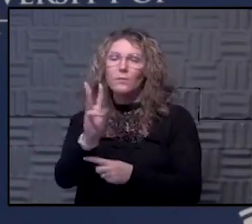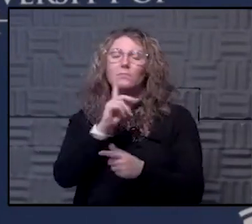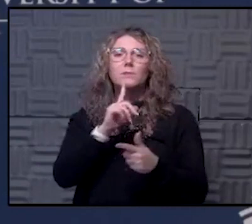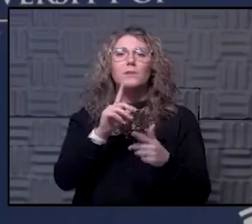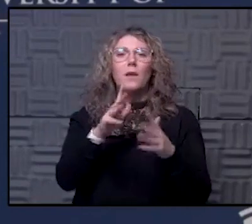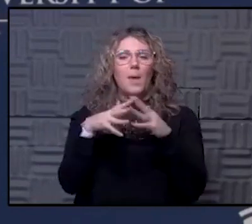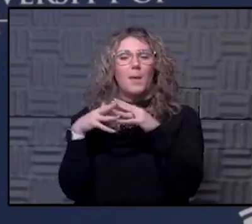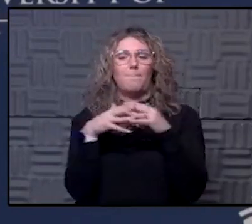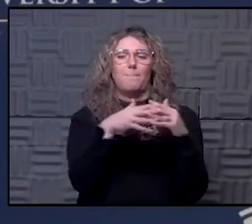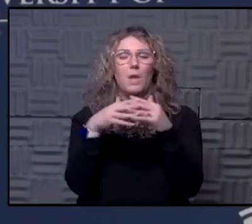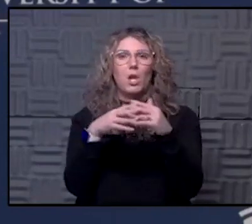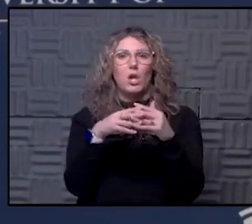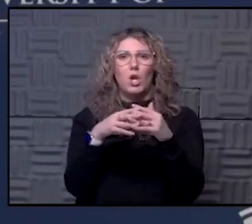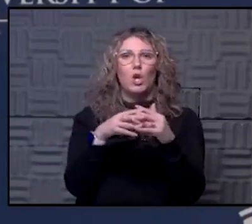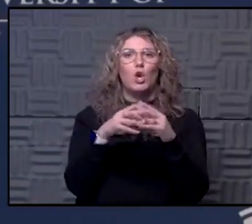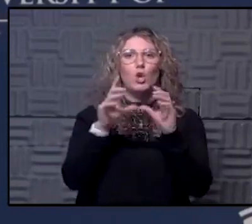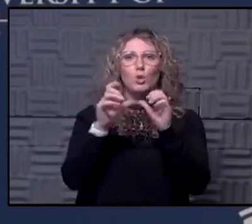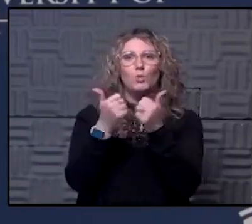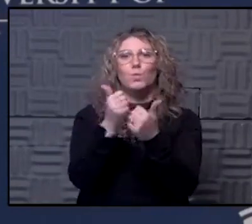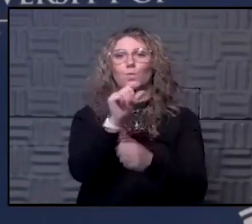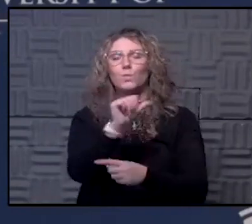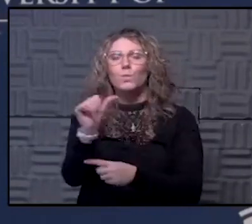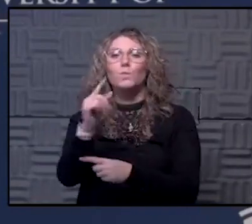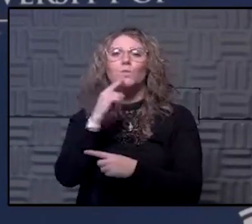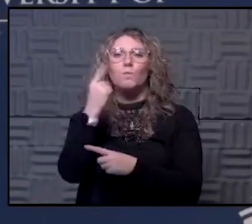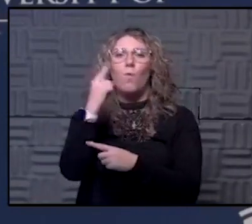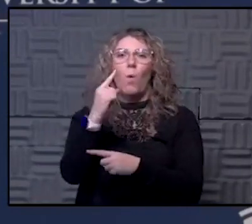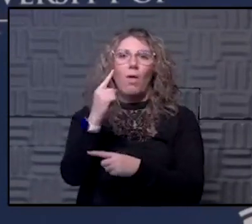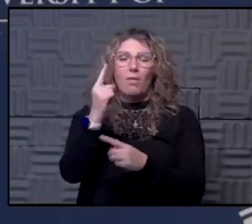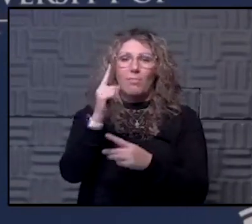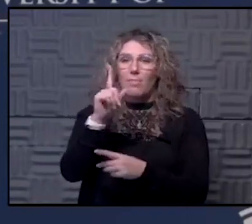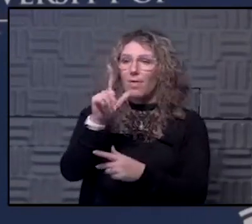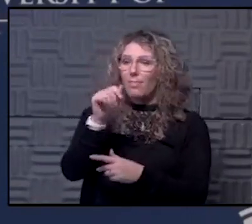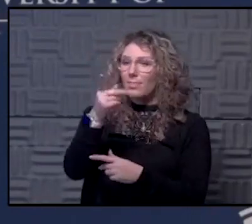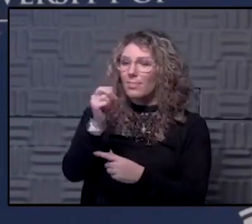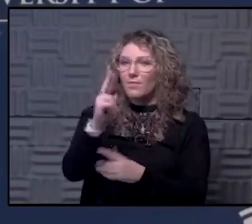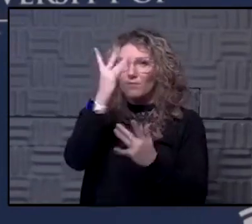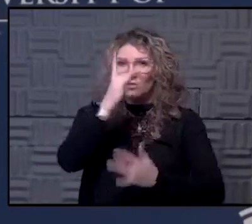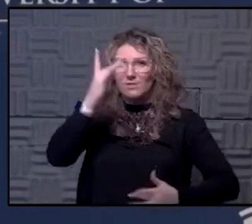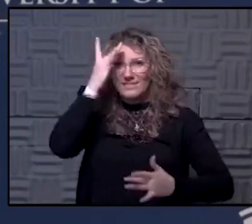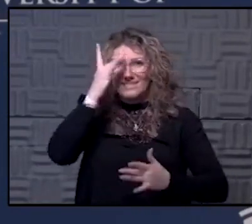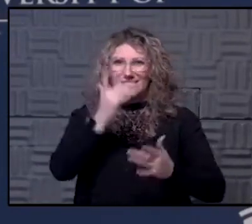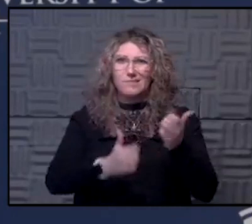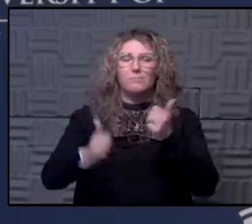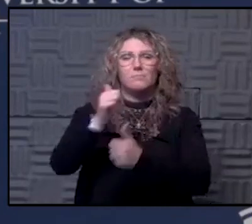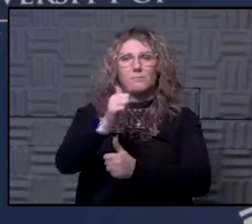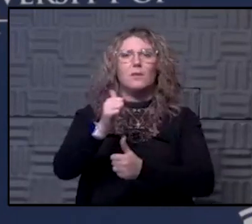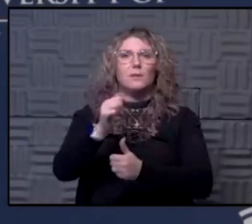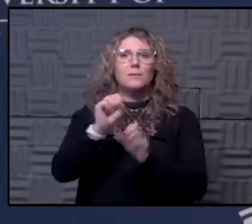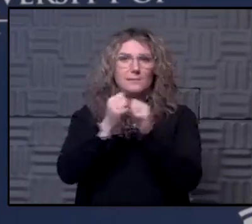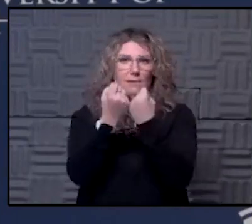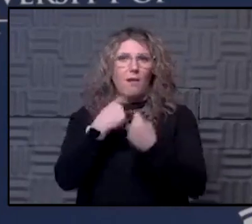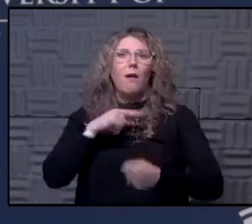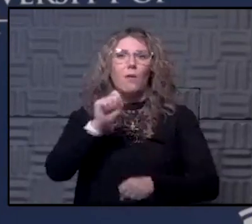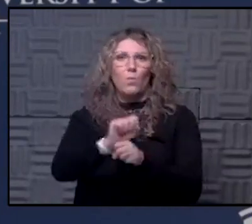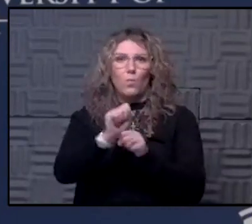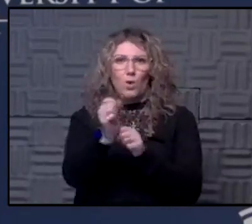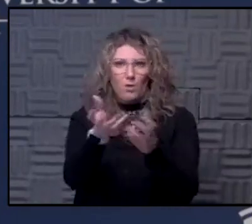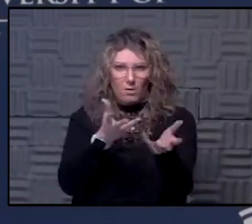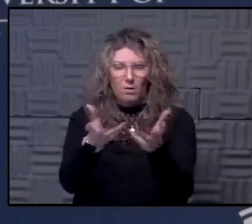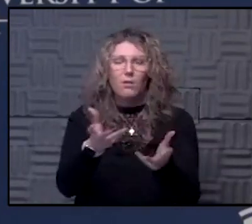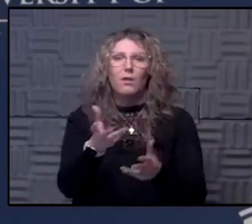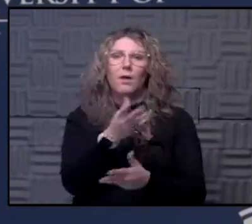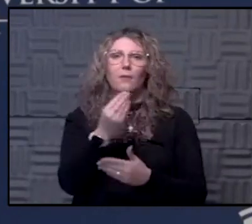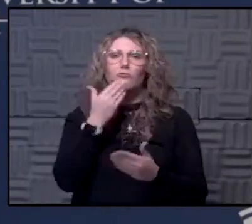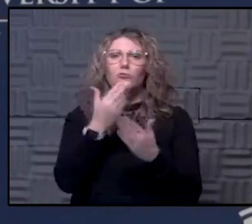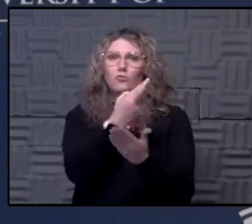American Association for the Study of Liver Diseases, which is the main society I work with, also has a lot of good resources for patients. But